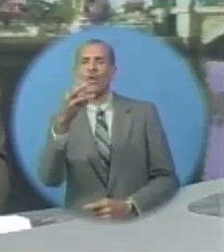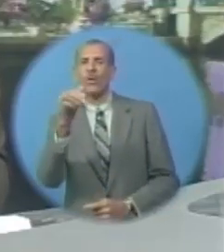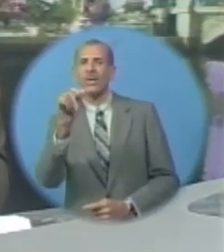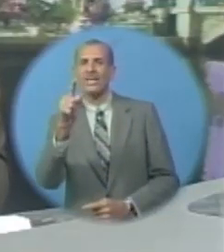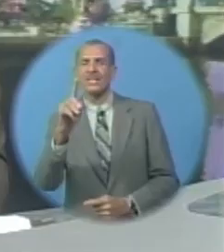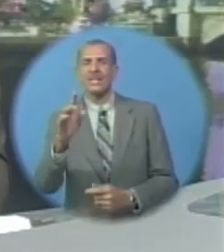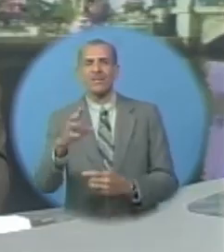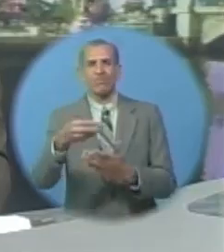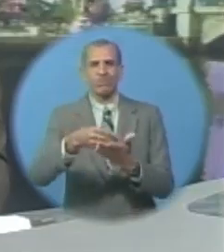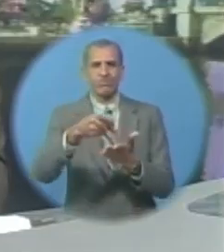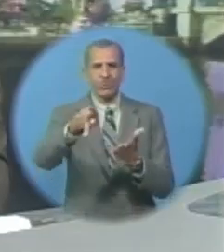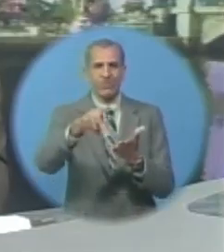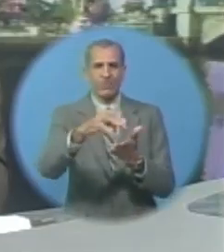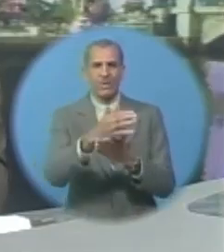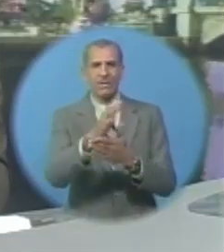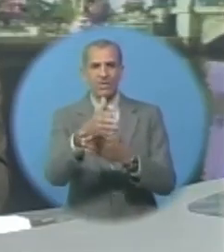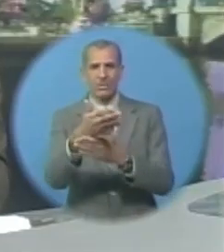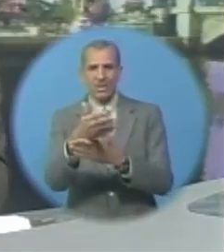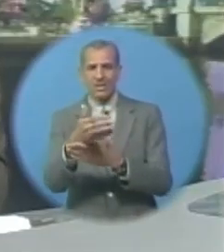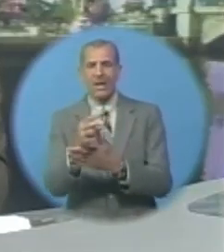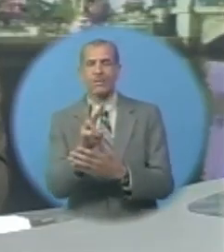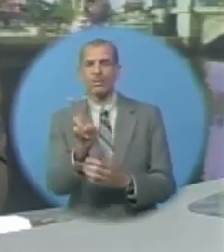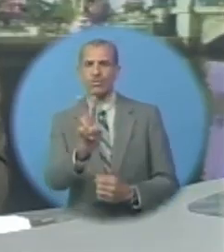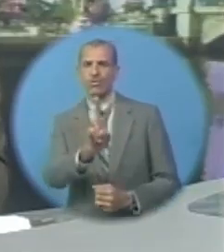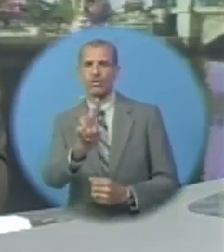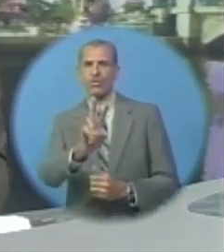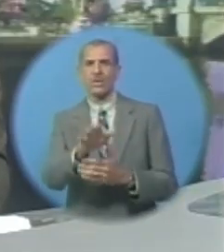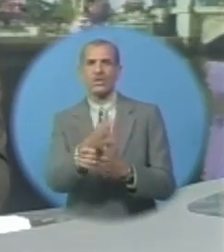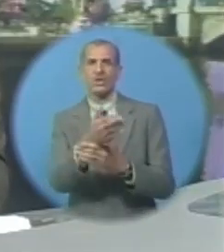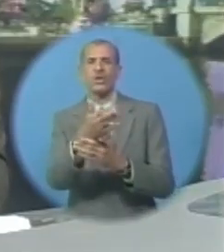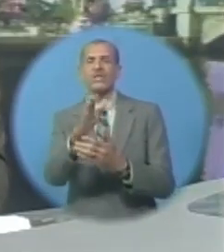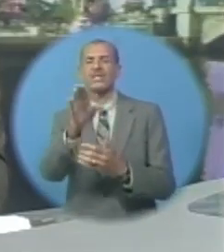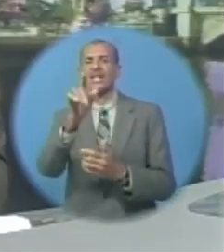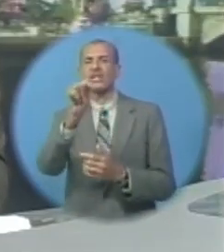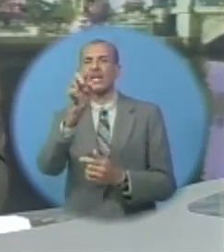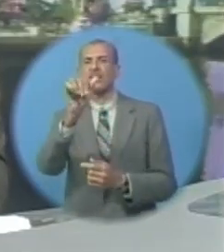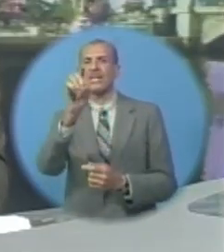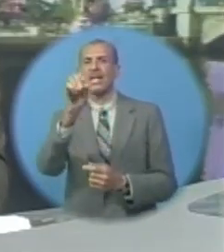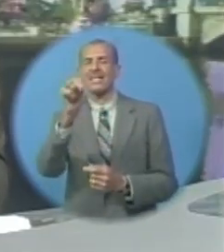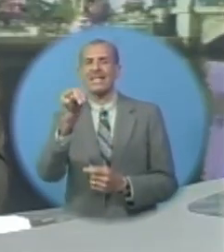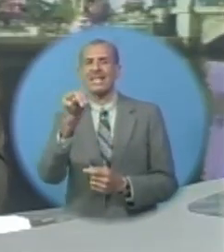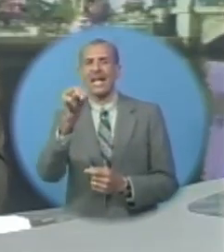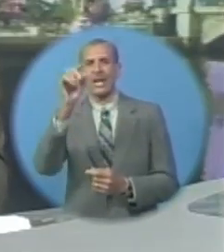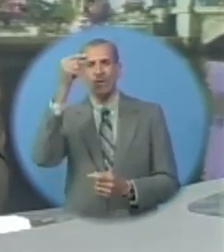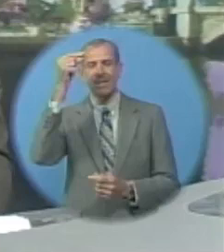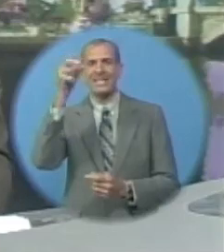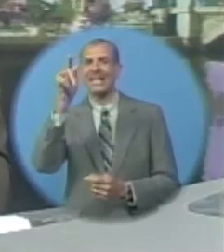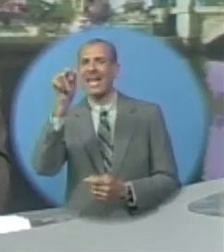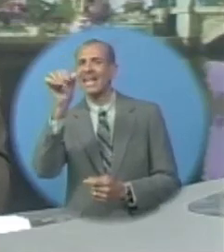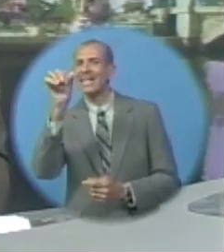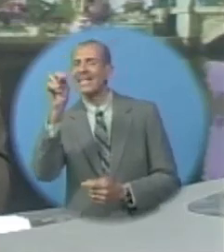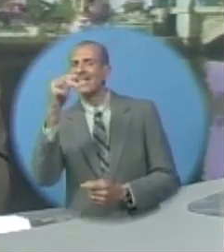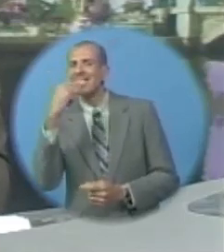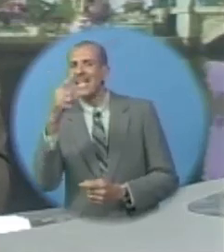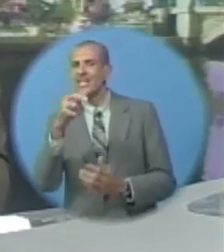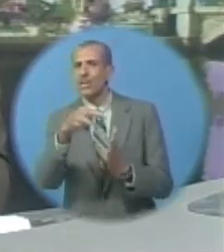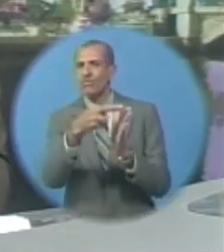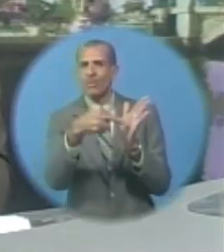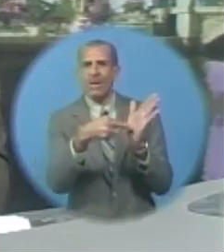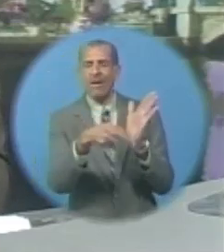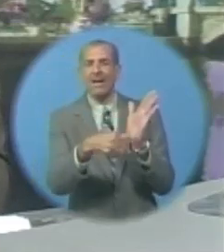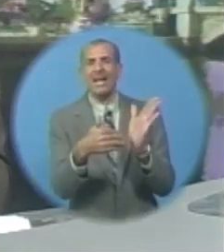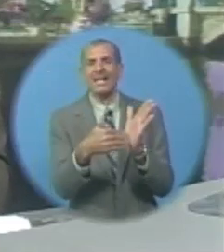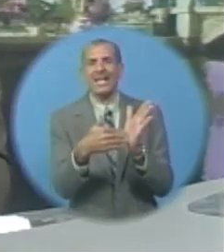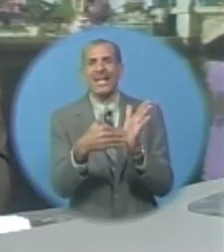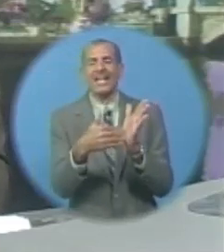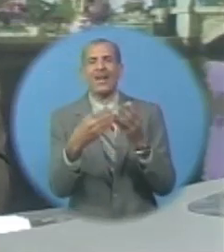purchased the shares. The two are existing shareholders in Trident. Grace Kennedy says it is expecting that it will record a gain on